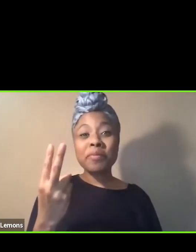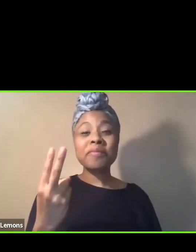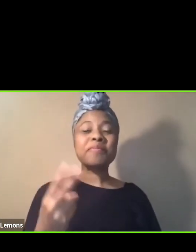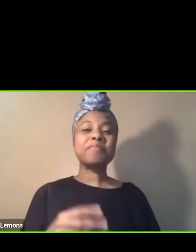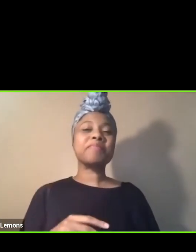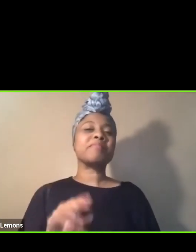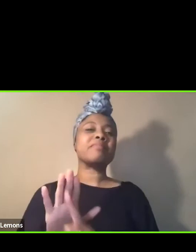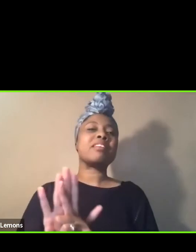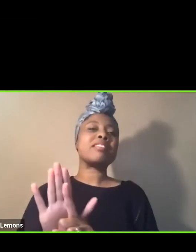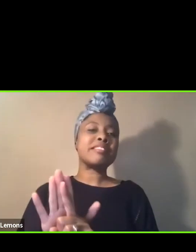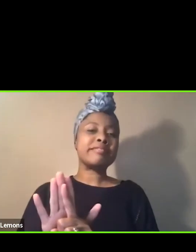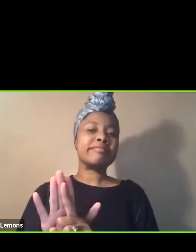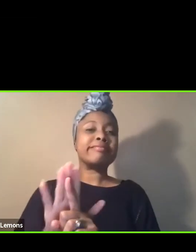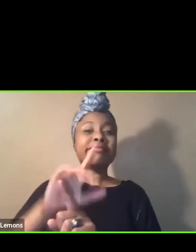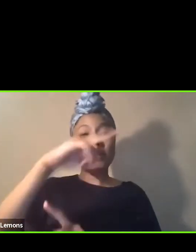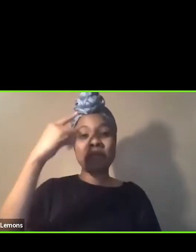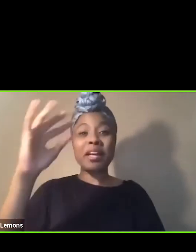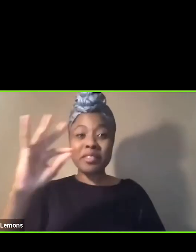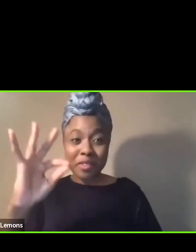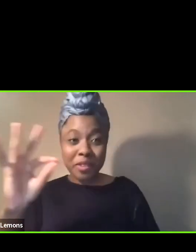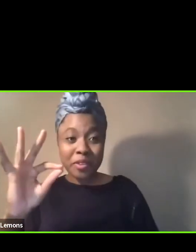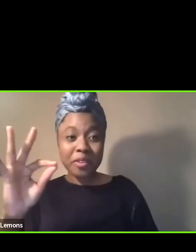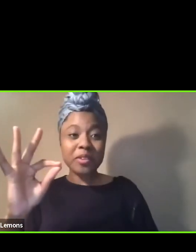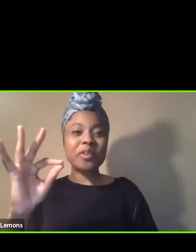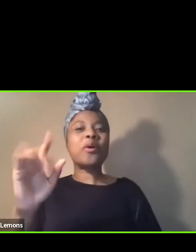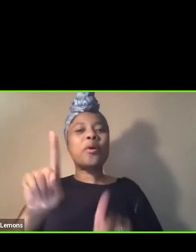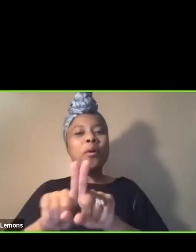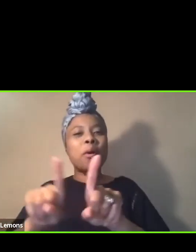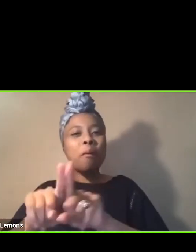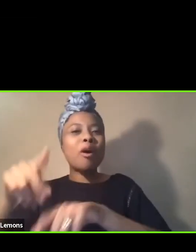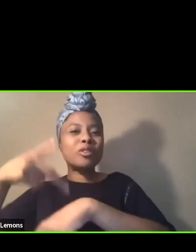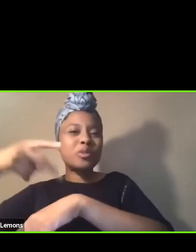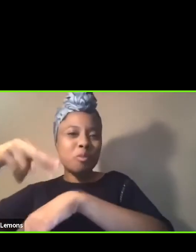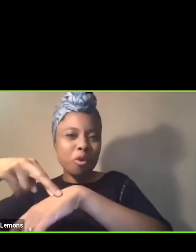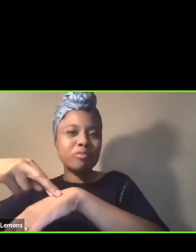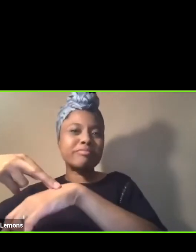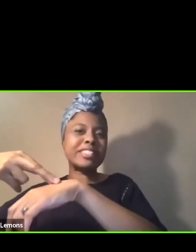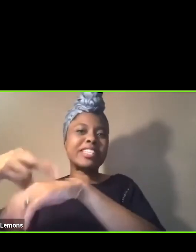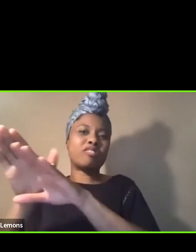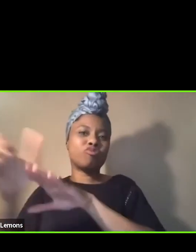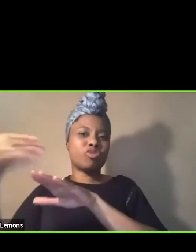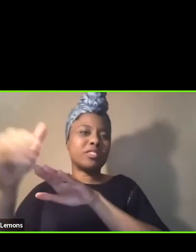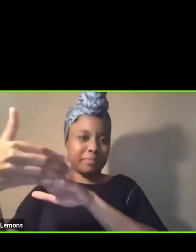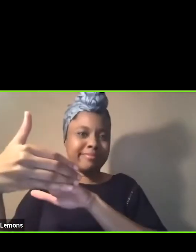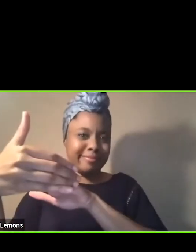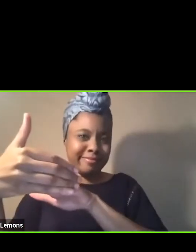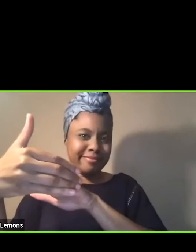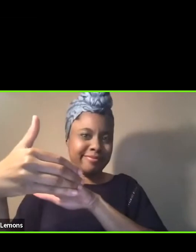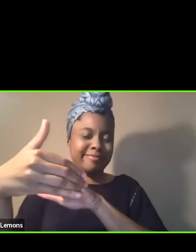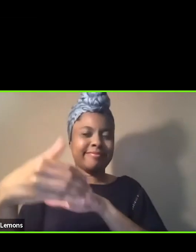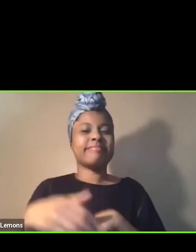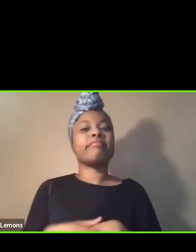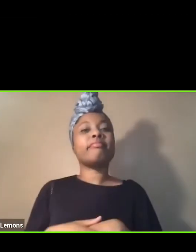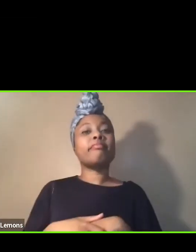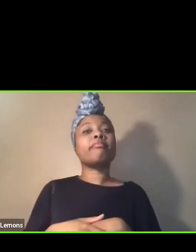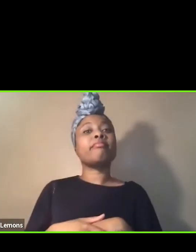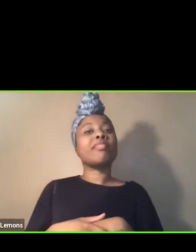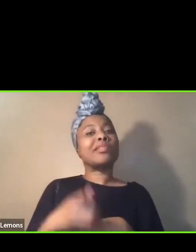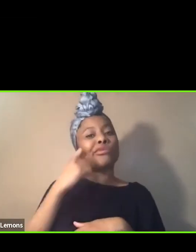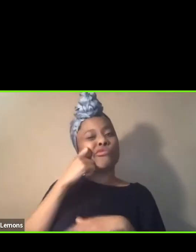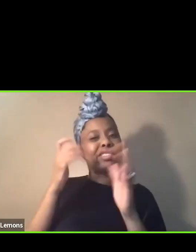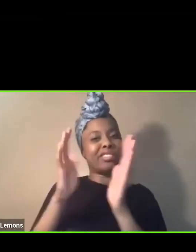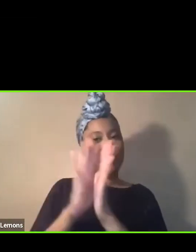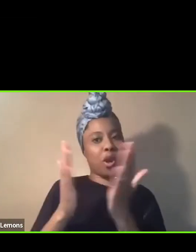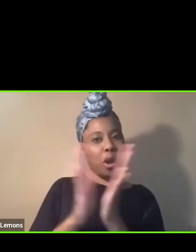she is Black and Filipino, but she is also Puerto Rican and Jamaican. In my latest book, To Black